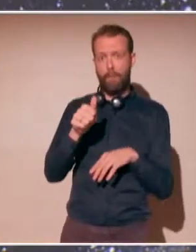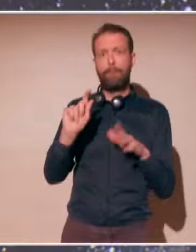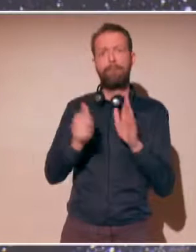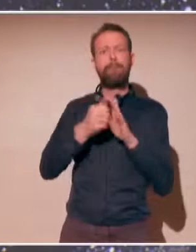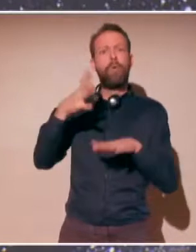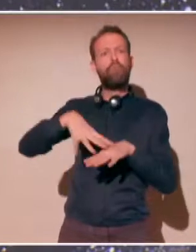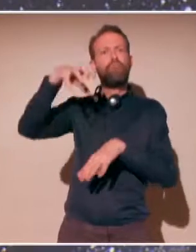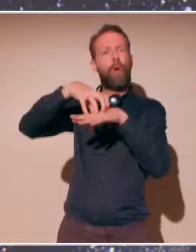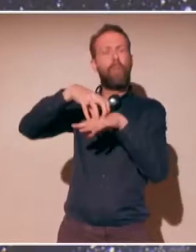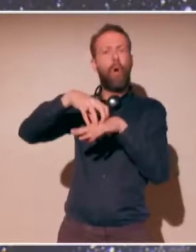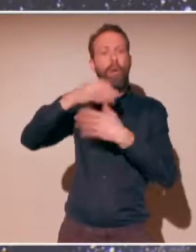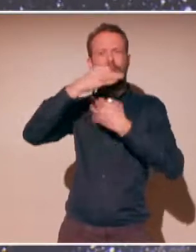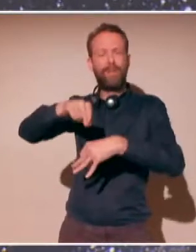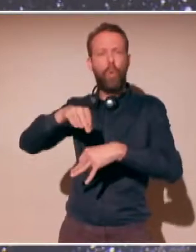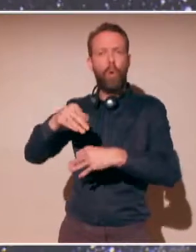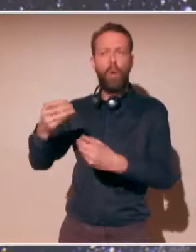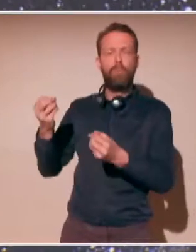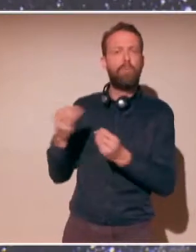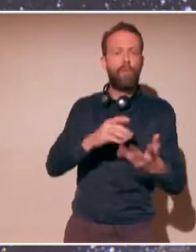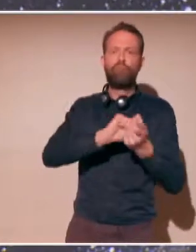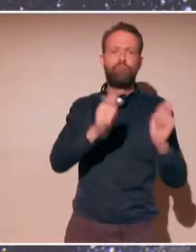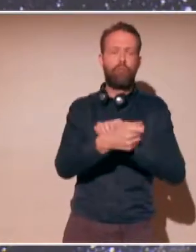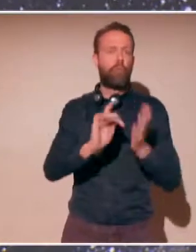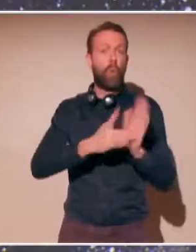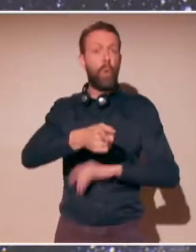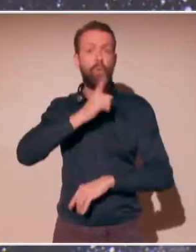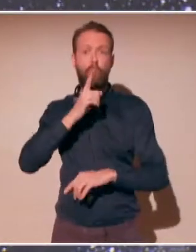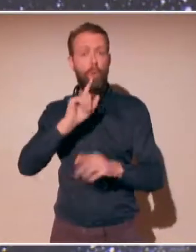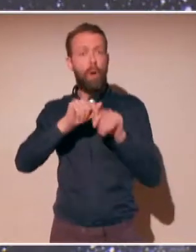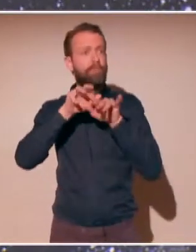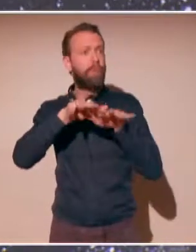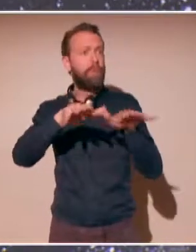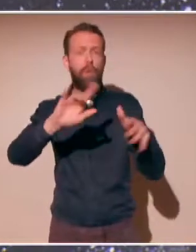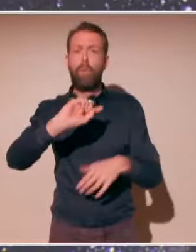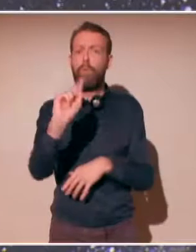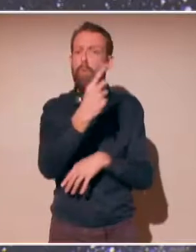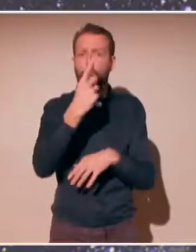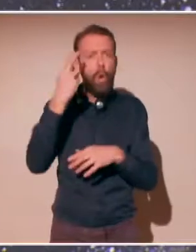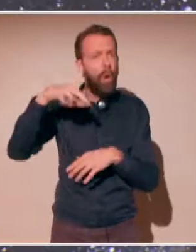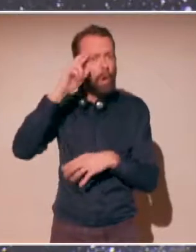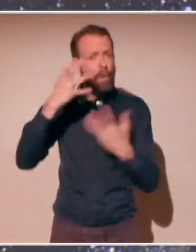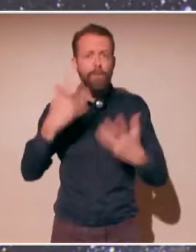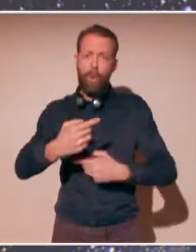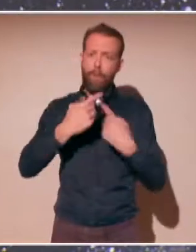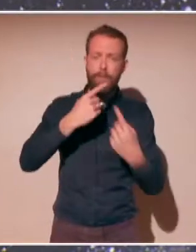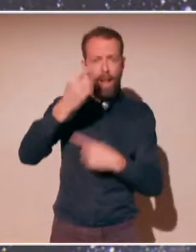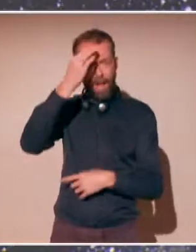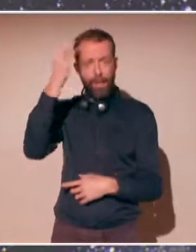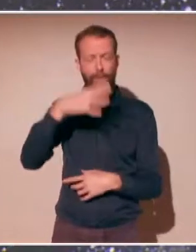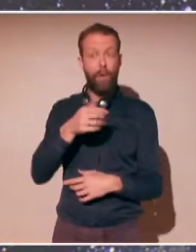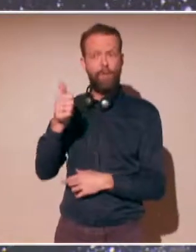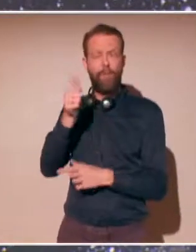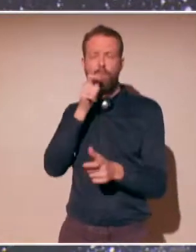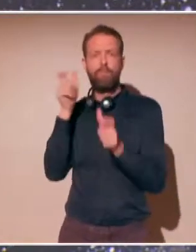But the speech you made at the Sorbonne changed everything. Now, all the European leaders want to